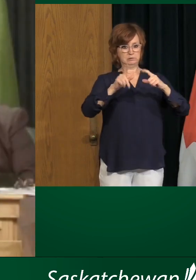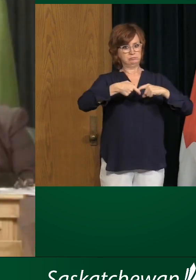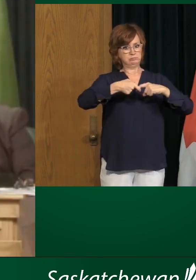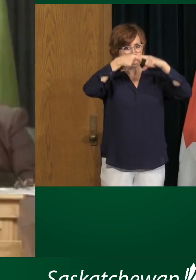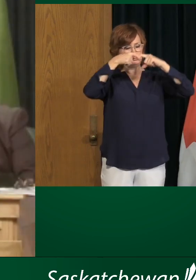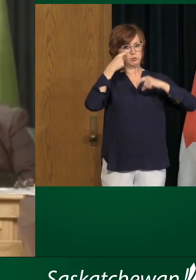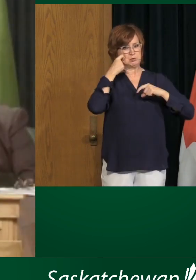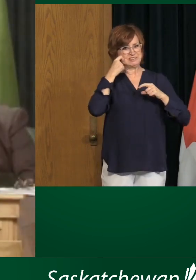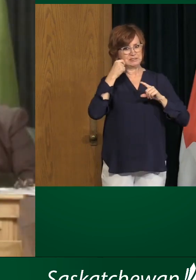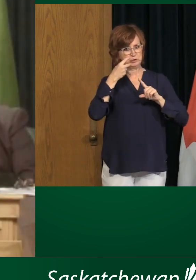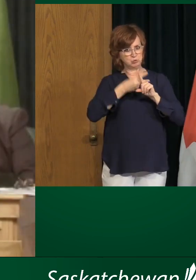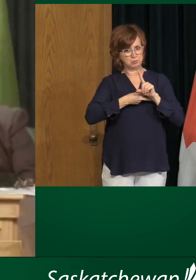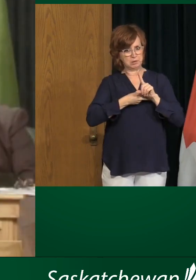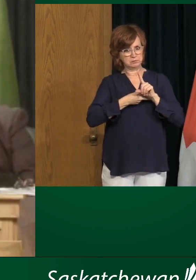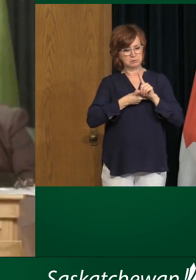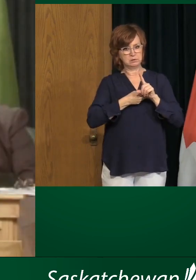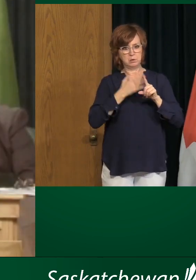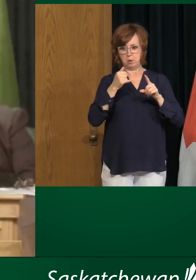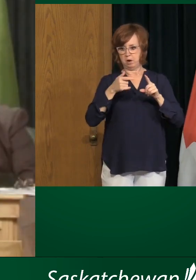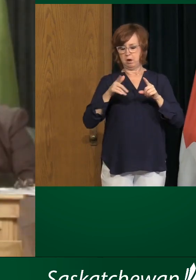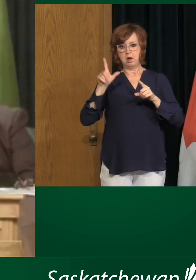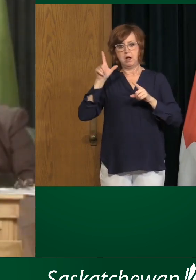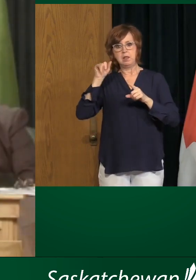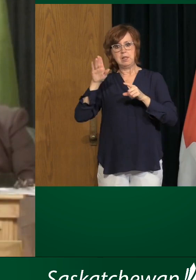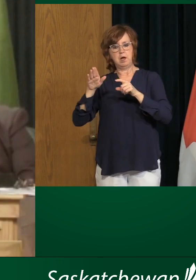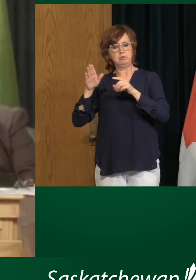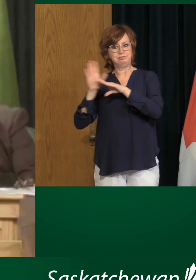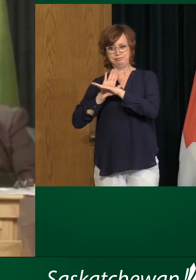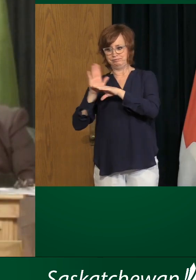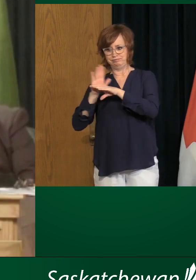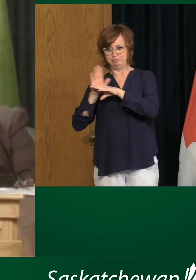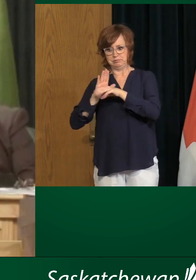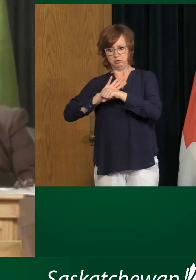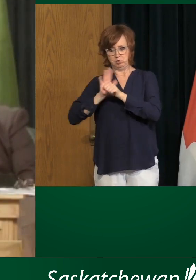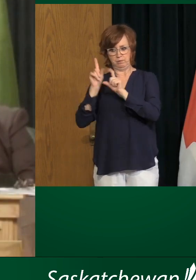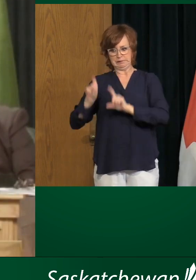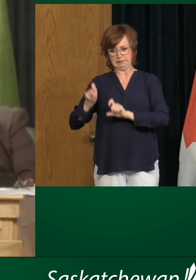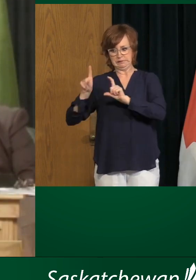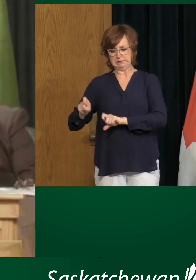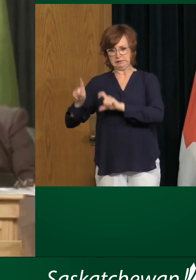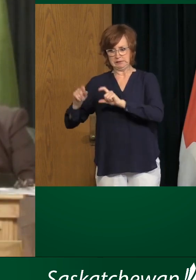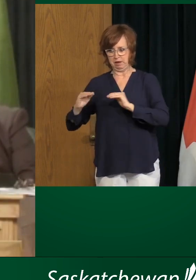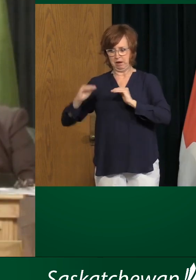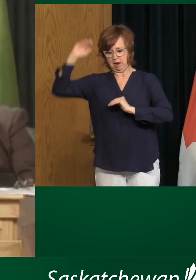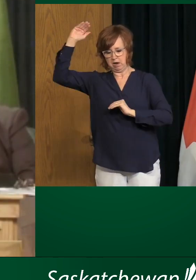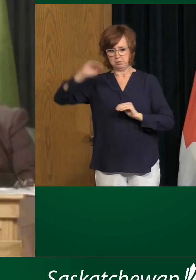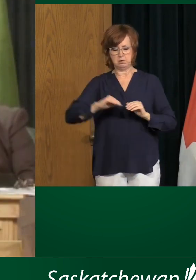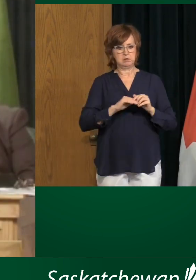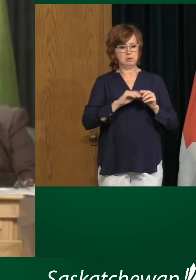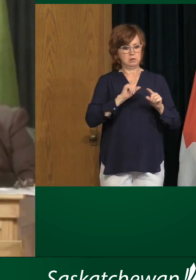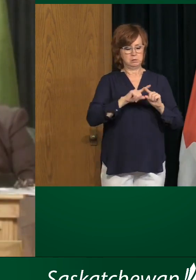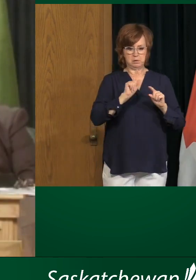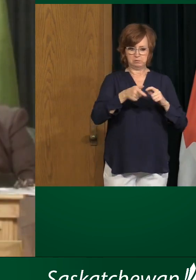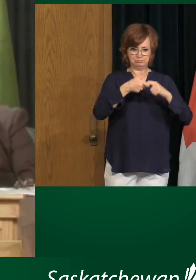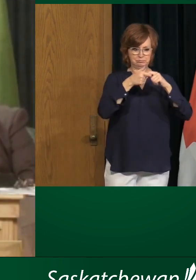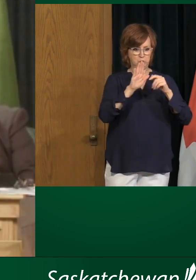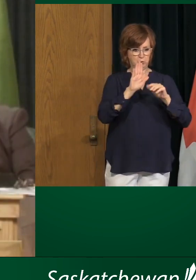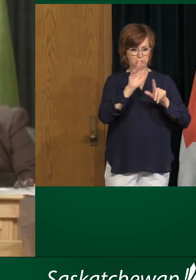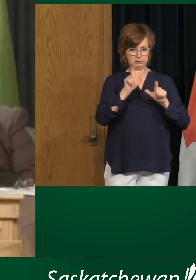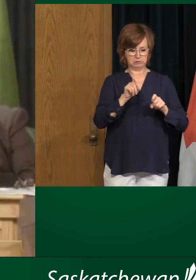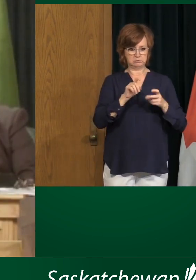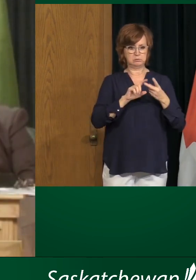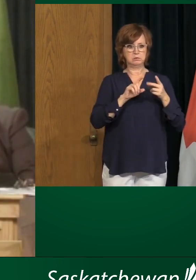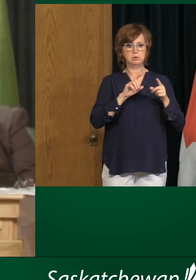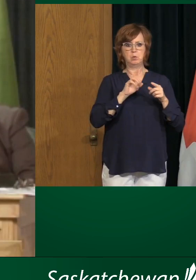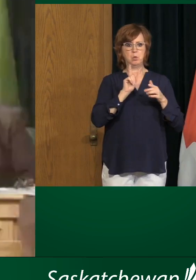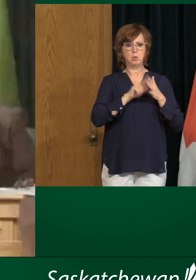might have affected patients in healthcare delivery, if there was any kind of testing that was put aside more than others, and what the backlog is like and